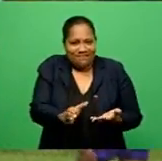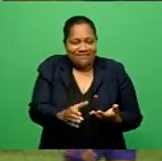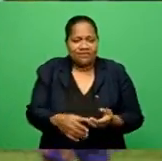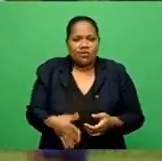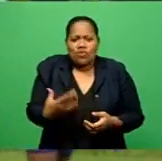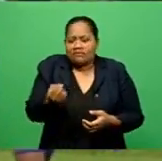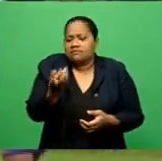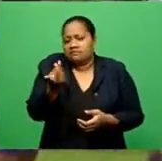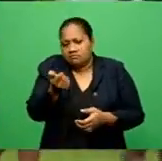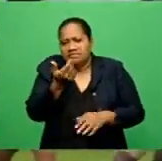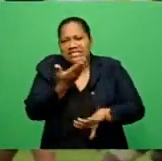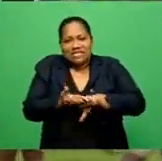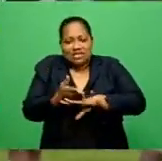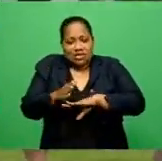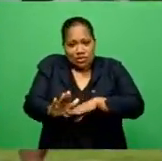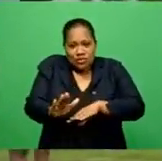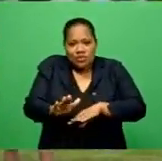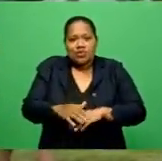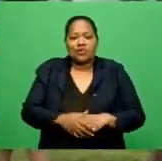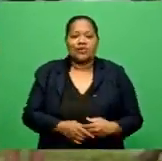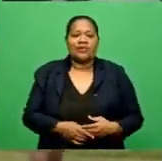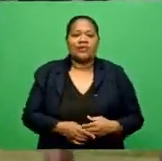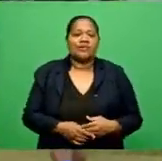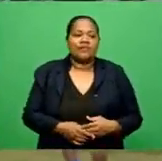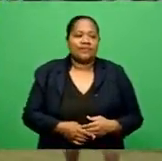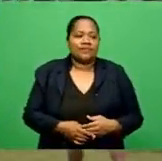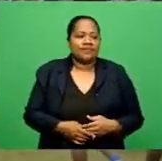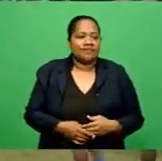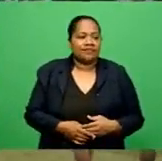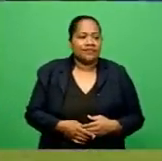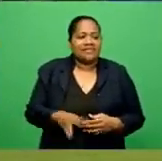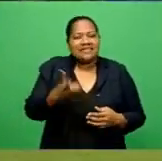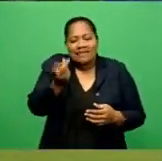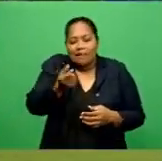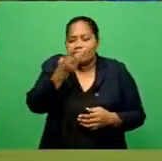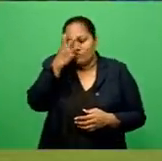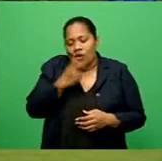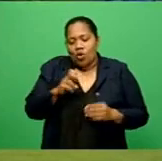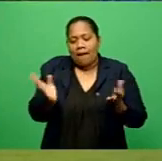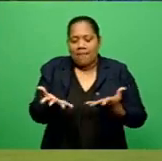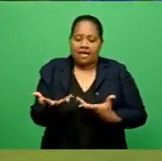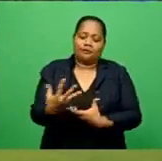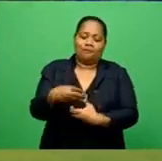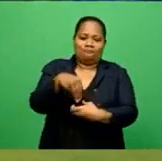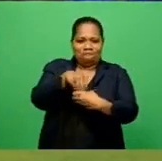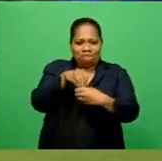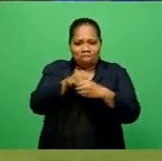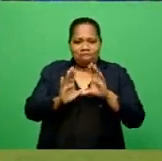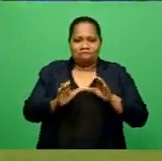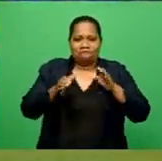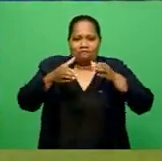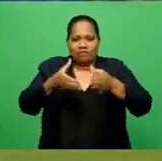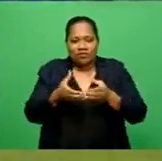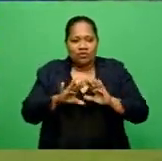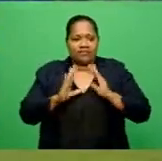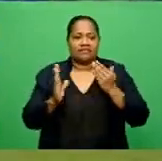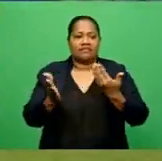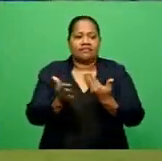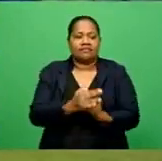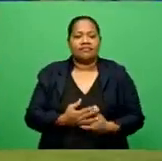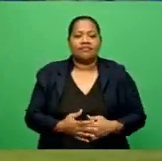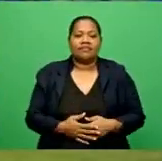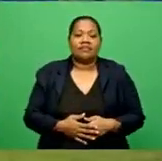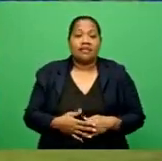some new players that we're taking to the Warwick 7. We got some old players. Tambandamu manager Uleasi Morolalai